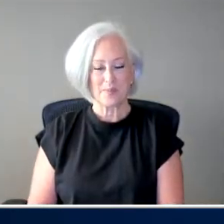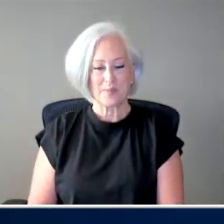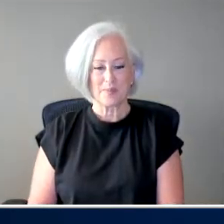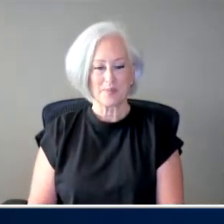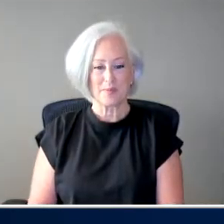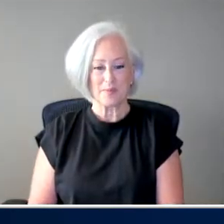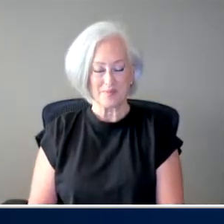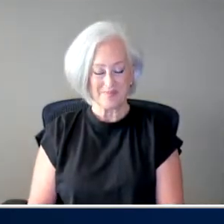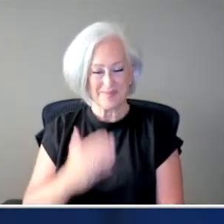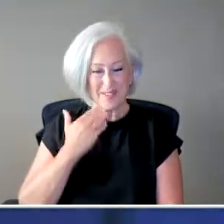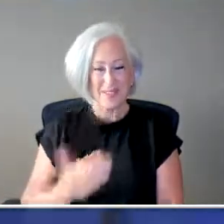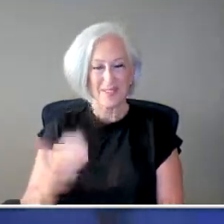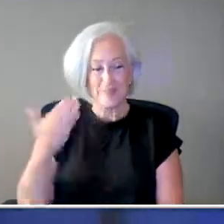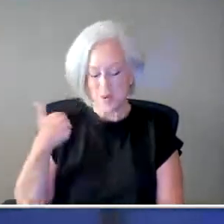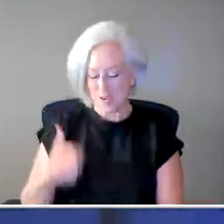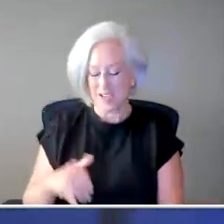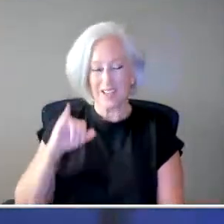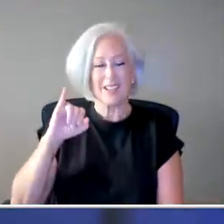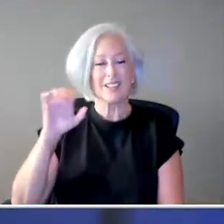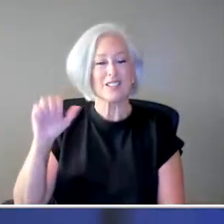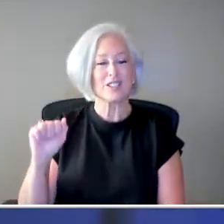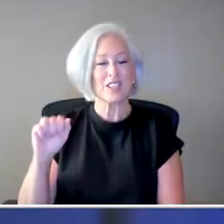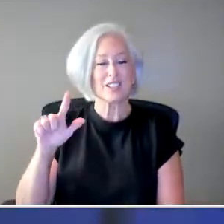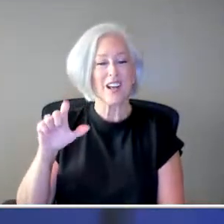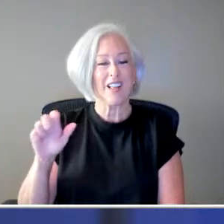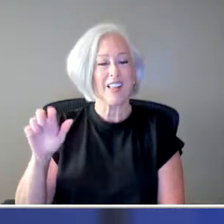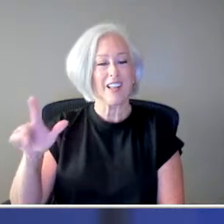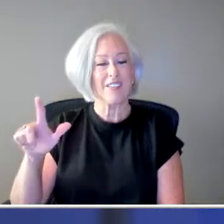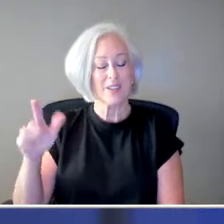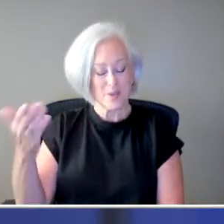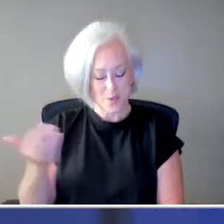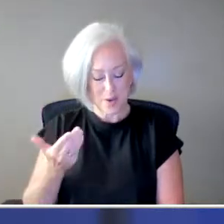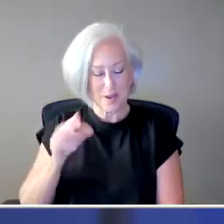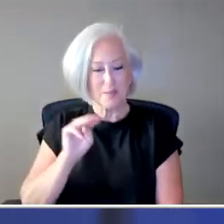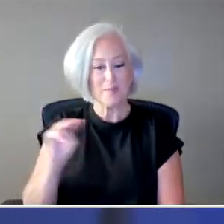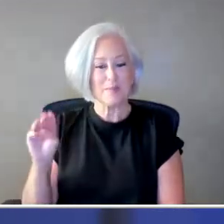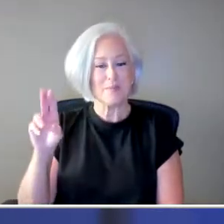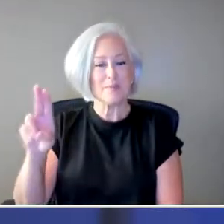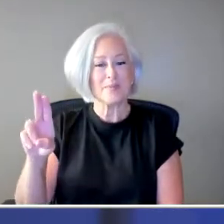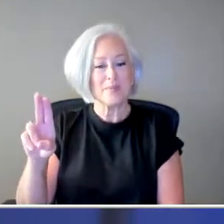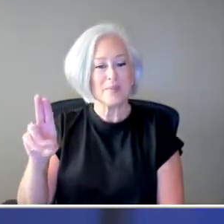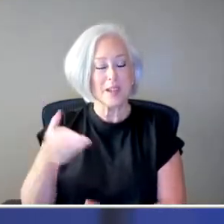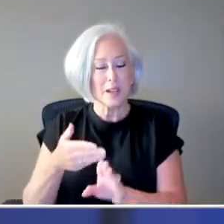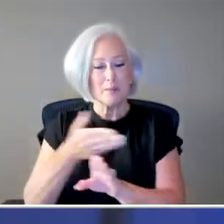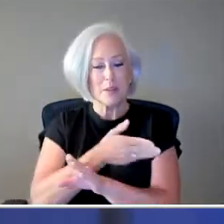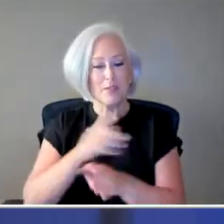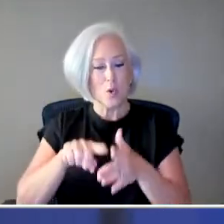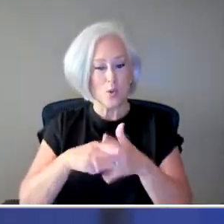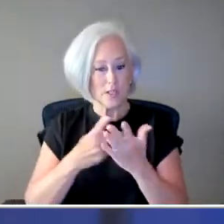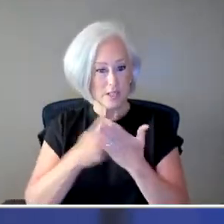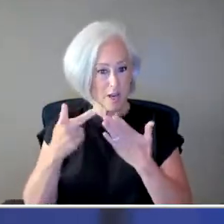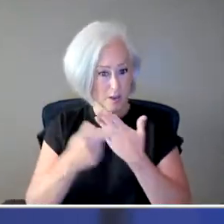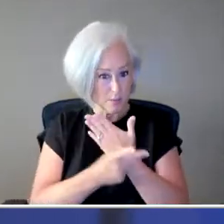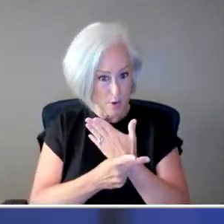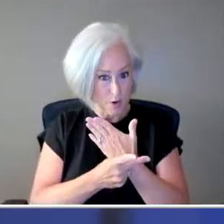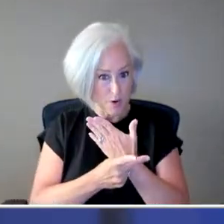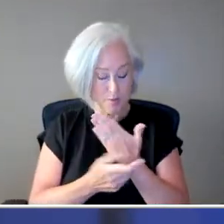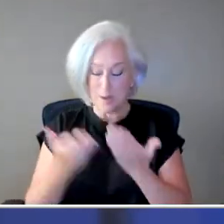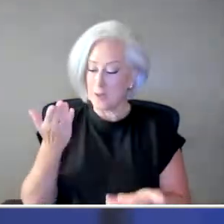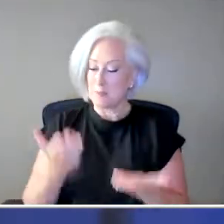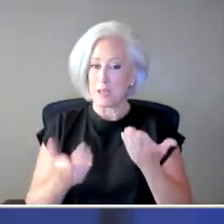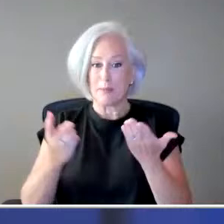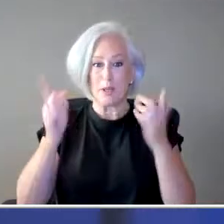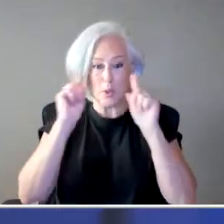Good morning, I'm Jessica Lovell, and welcome to the Morning Medical Update. Before we begin our program, you likely woke up this morning to